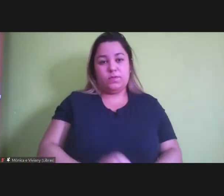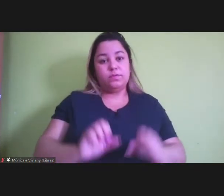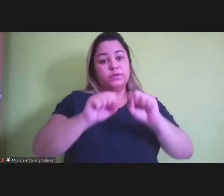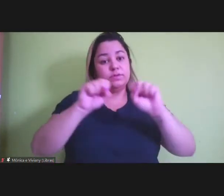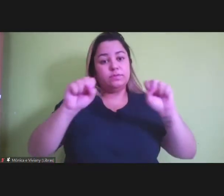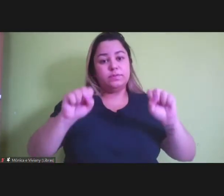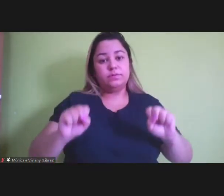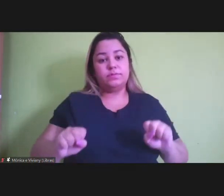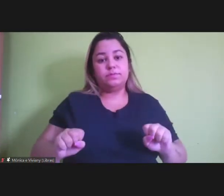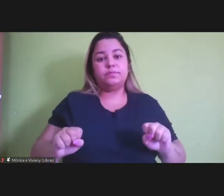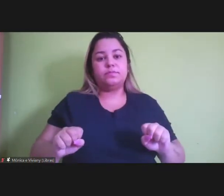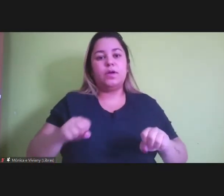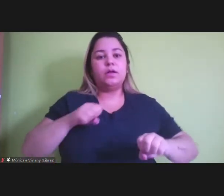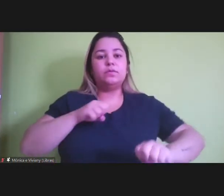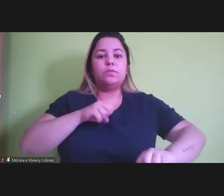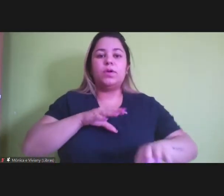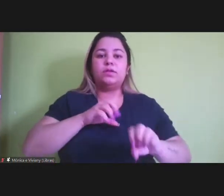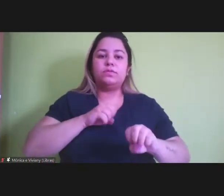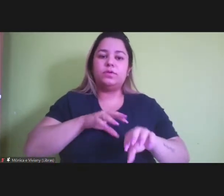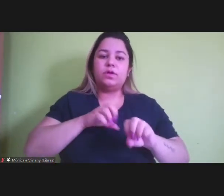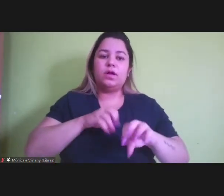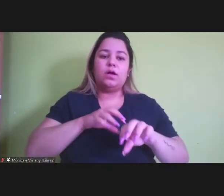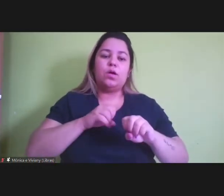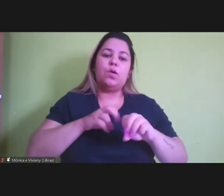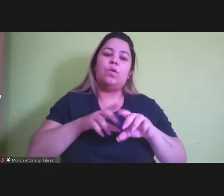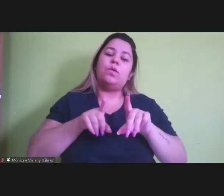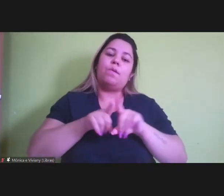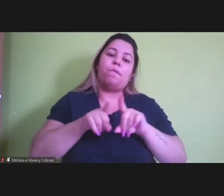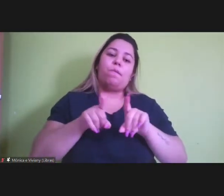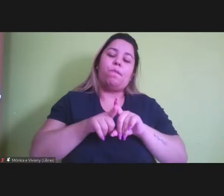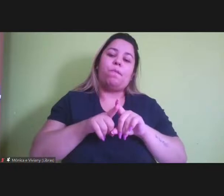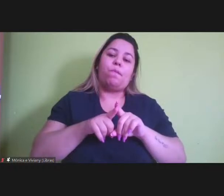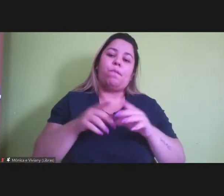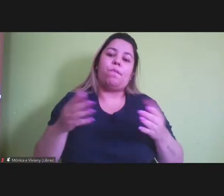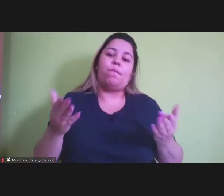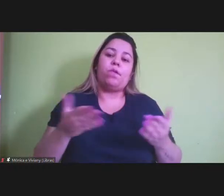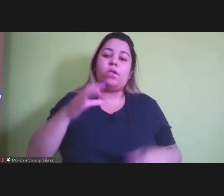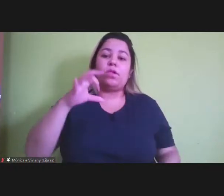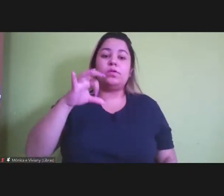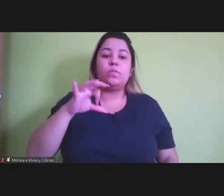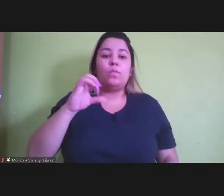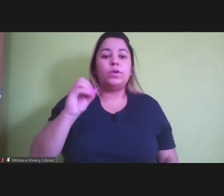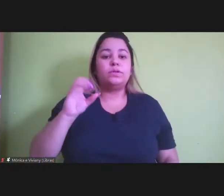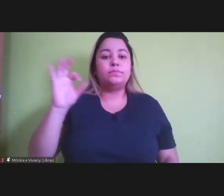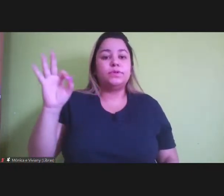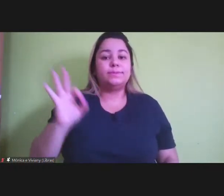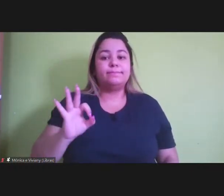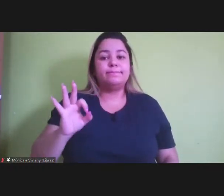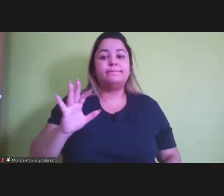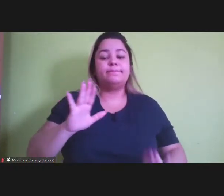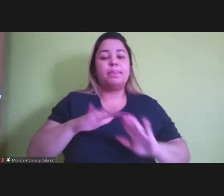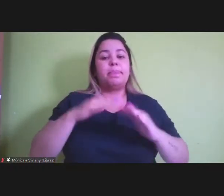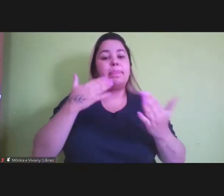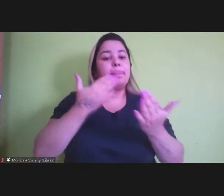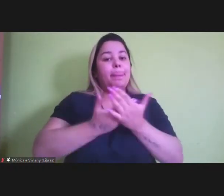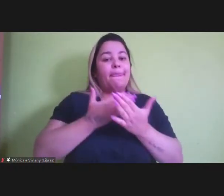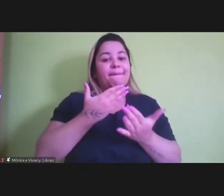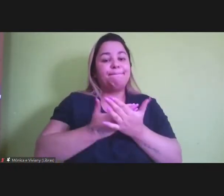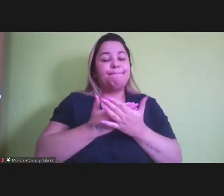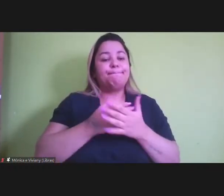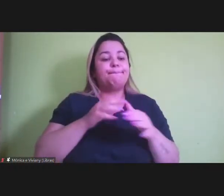Brazil, it is the system, educational system. In its majority, we almost have 40% of